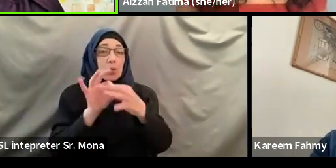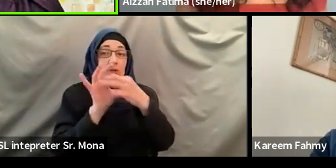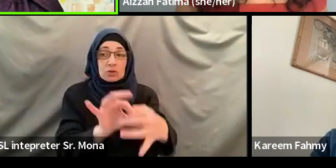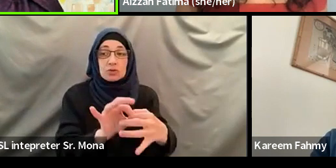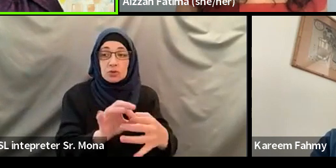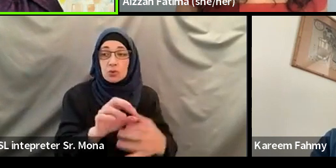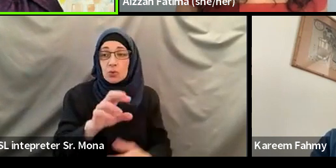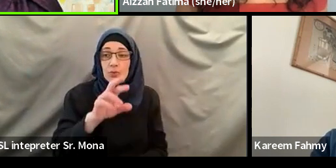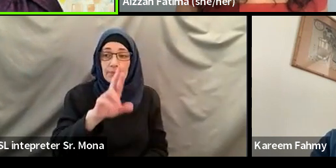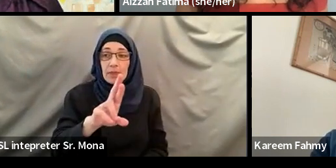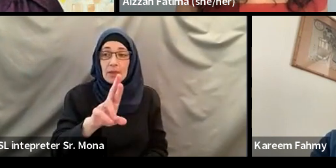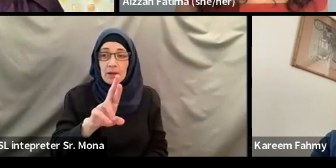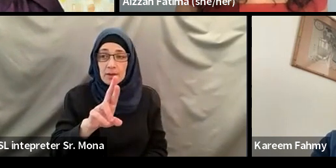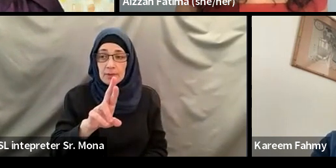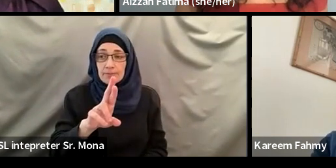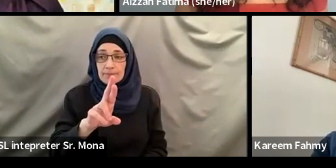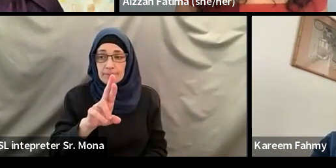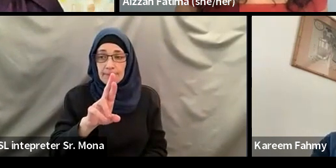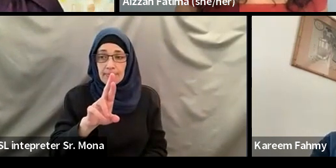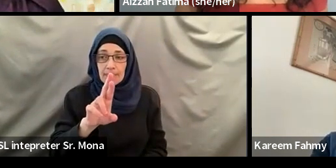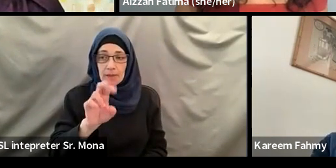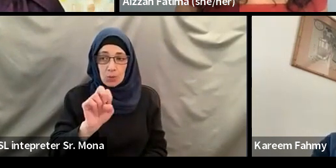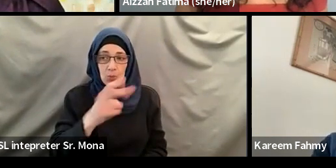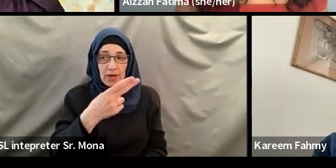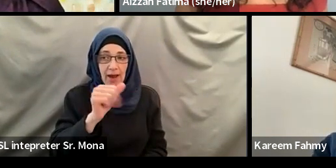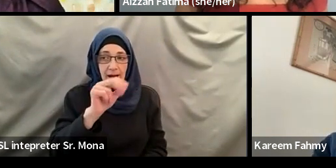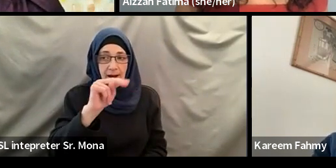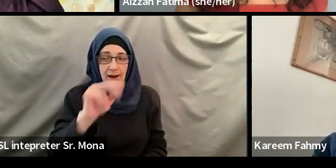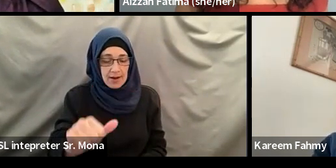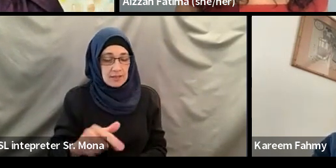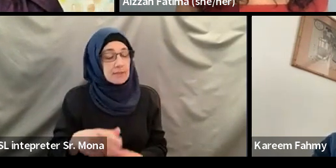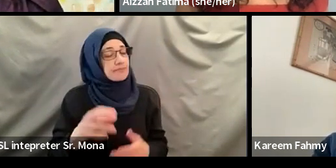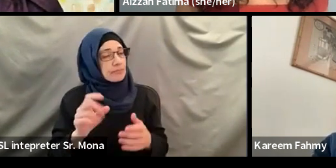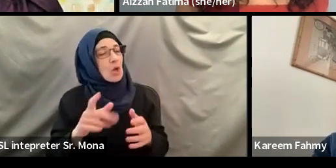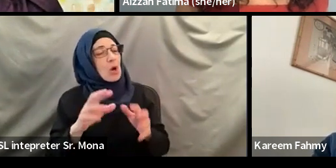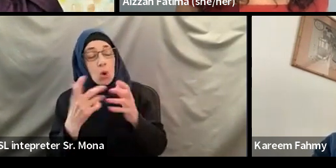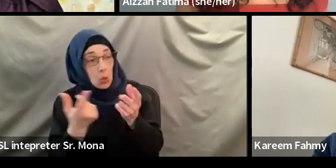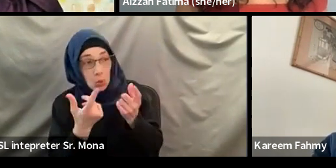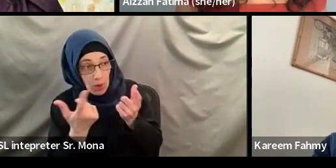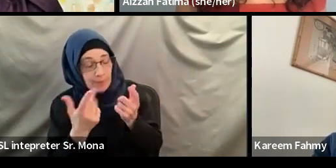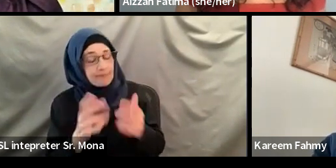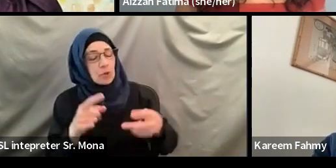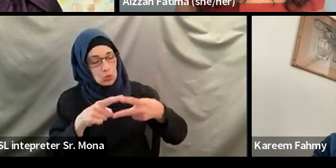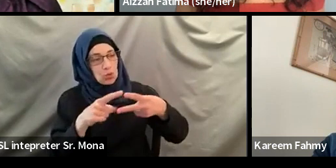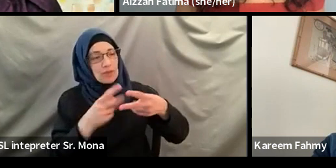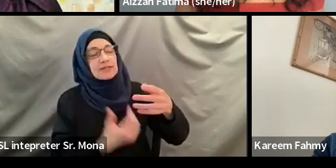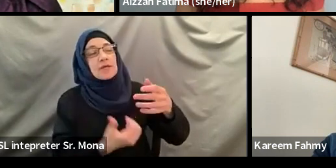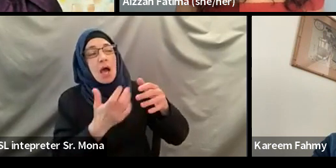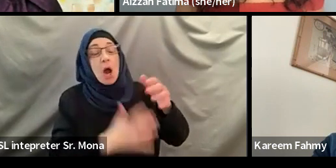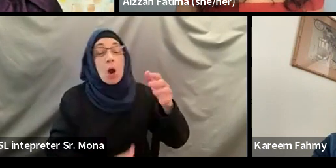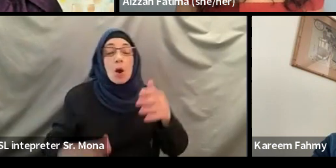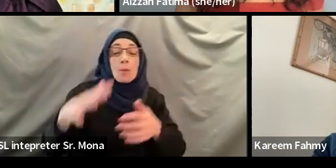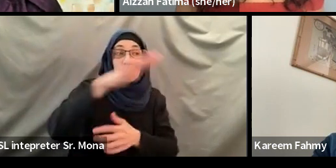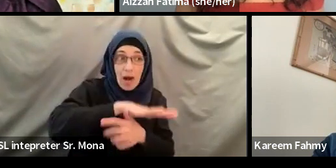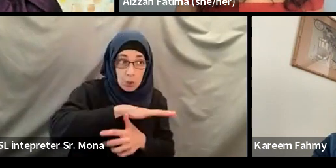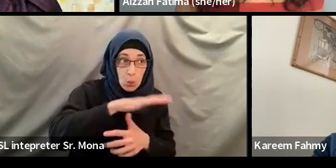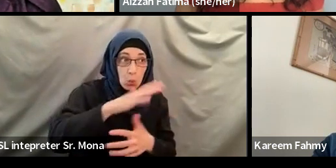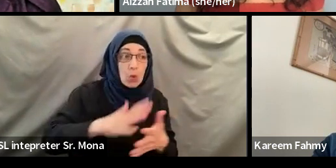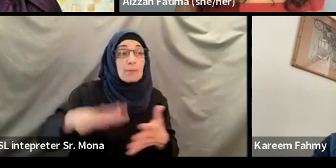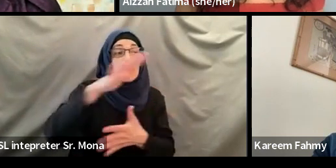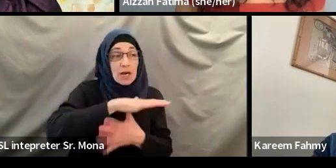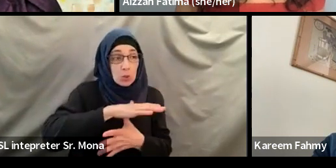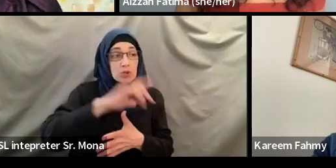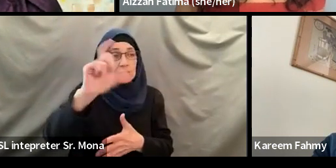about two things. One, prioritize putting Muslims in your show. Like, if you've got a Muslim show, let's get a bunch of